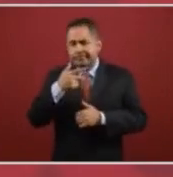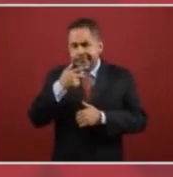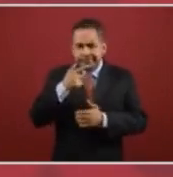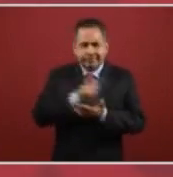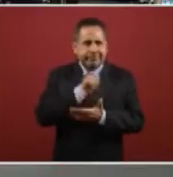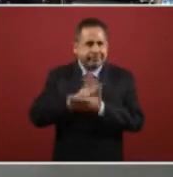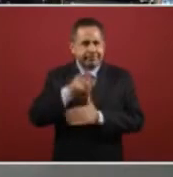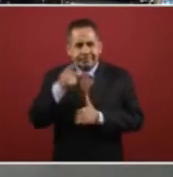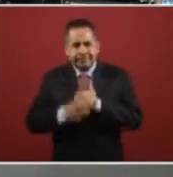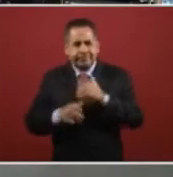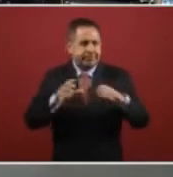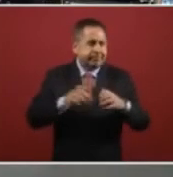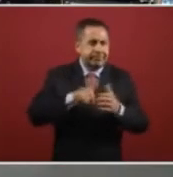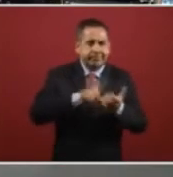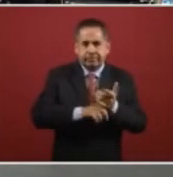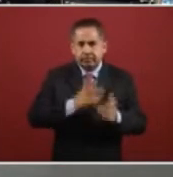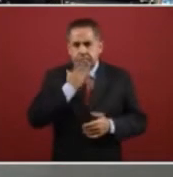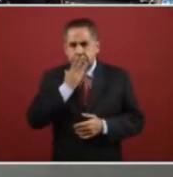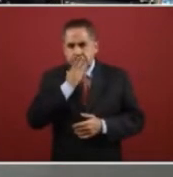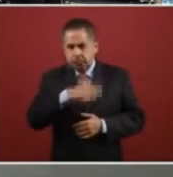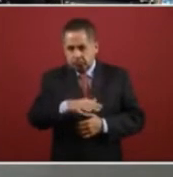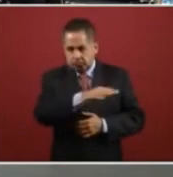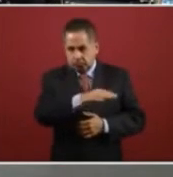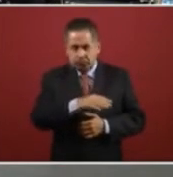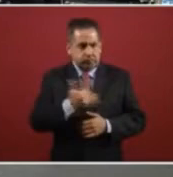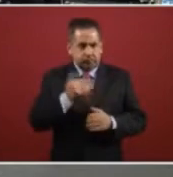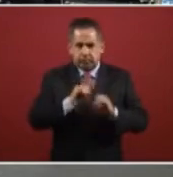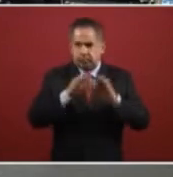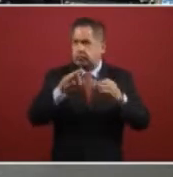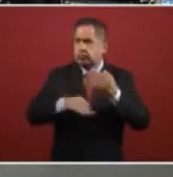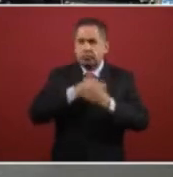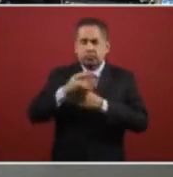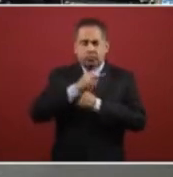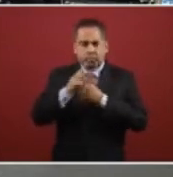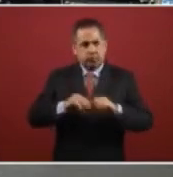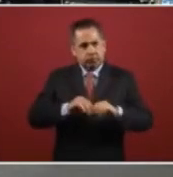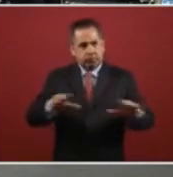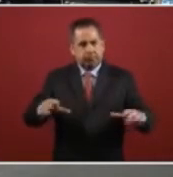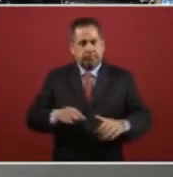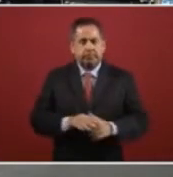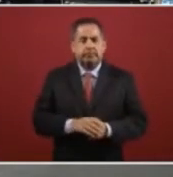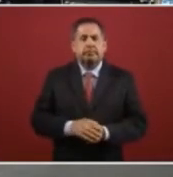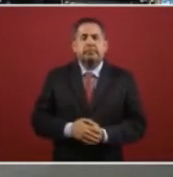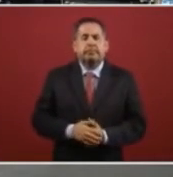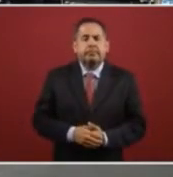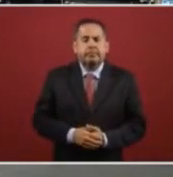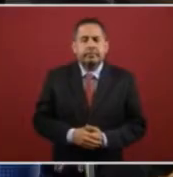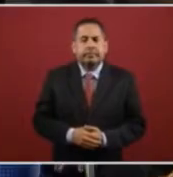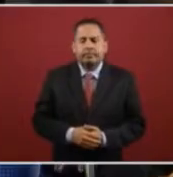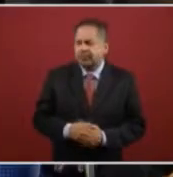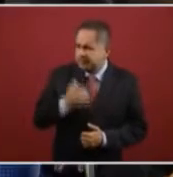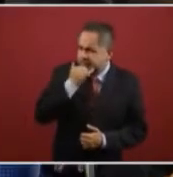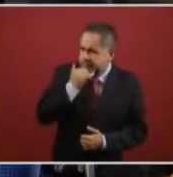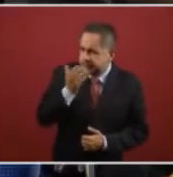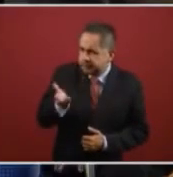the crime and violence is there. And then, of course, in the rest of the country.